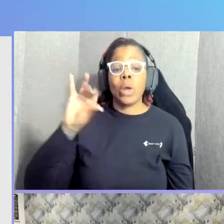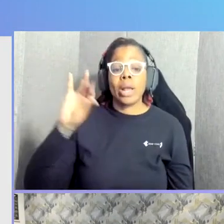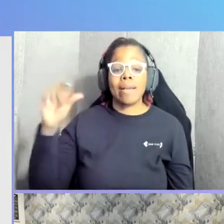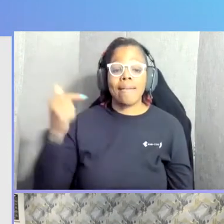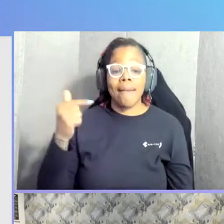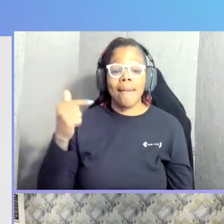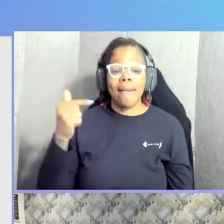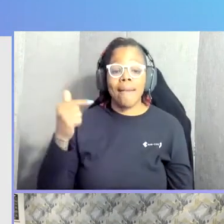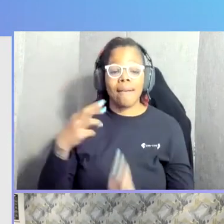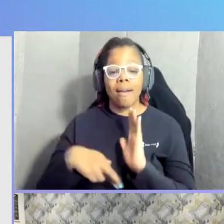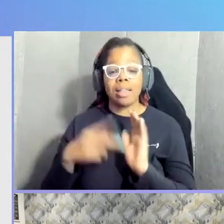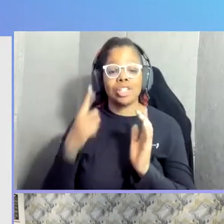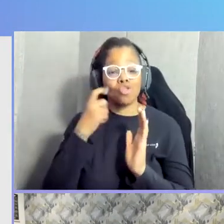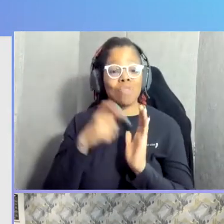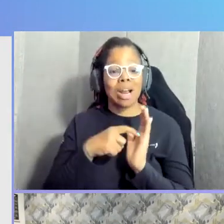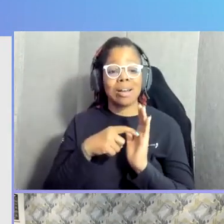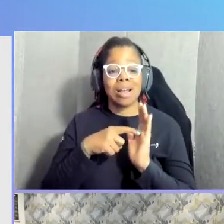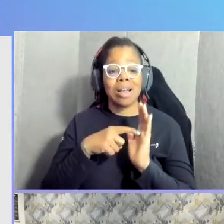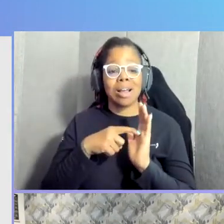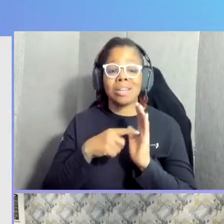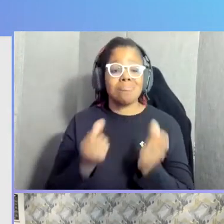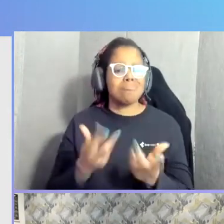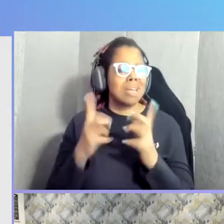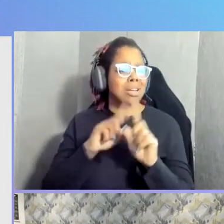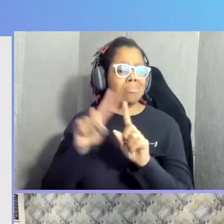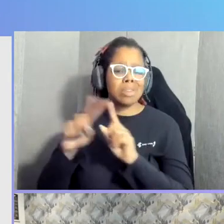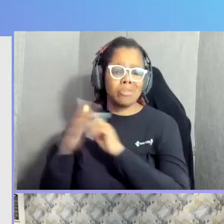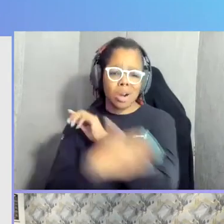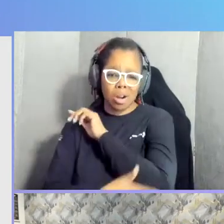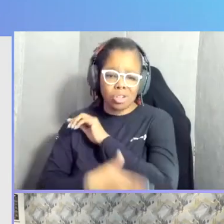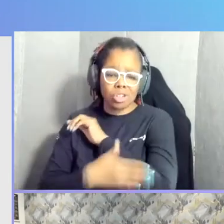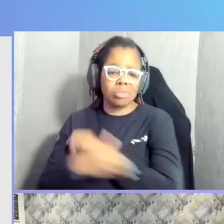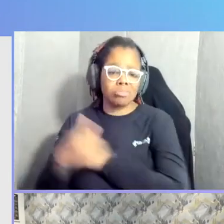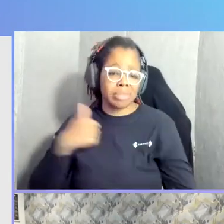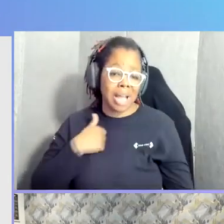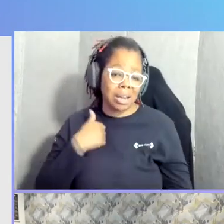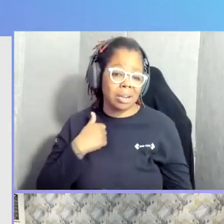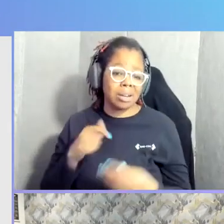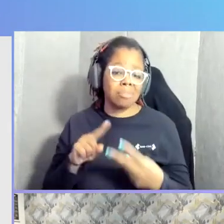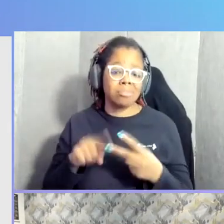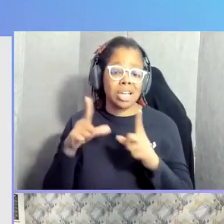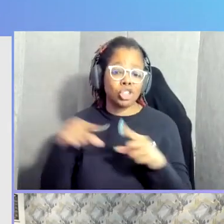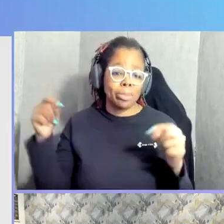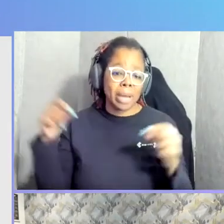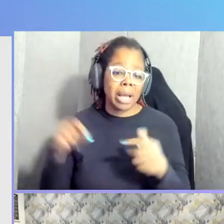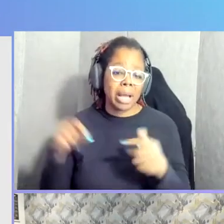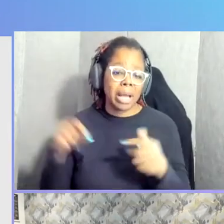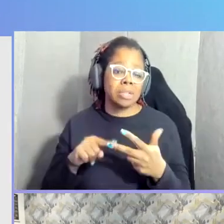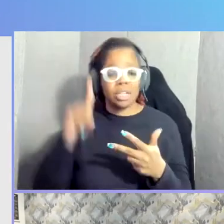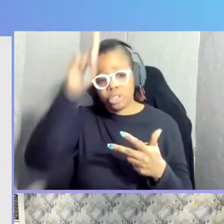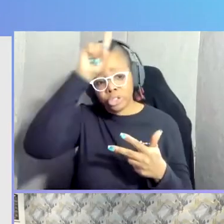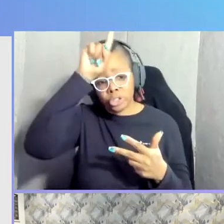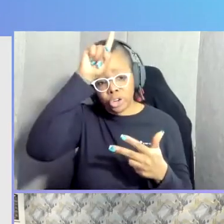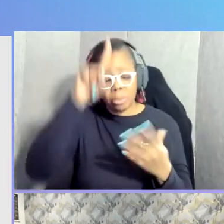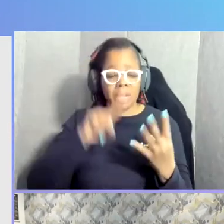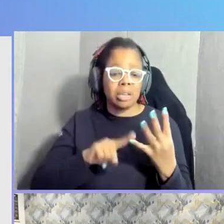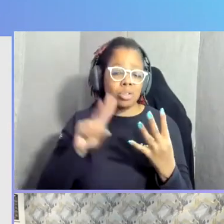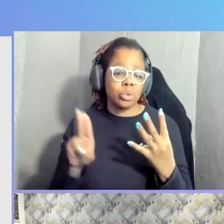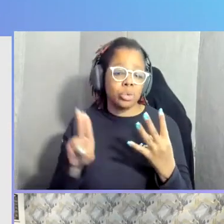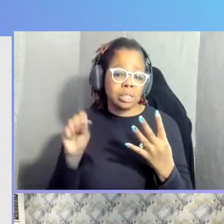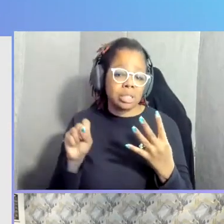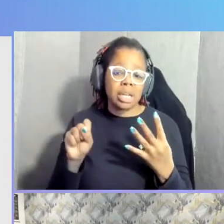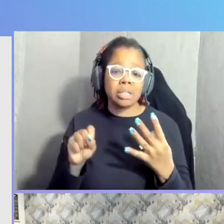is recognized across like many countries, such as Canada, Japan, Germany, United